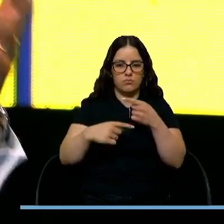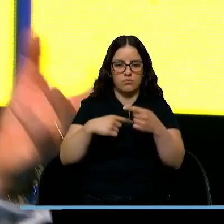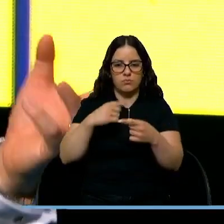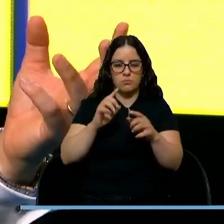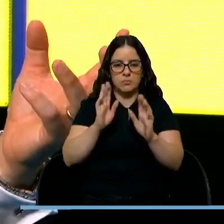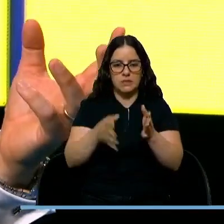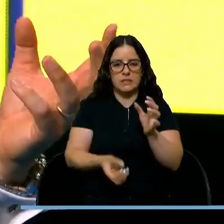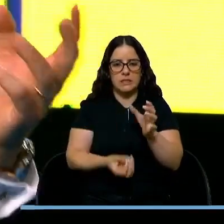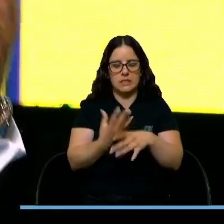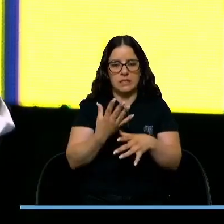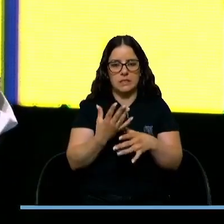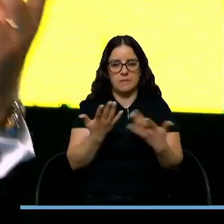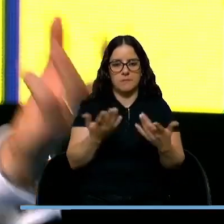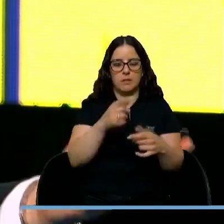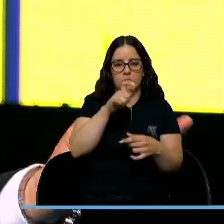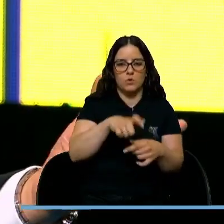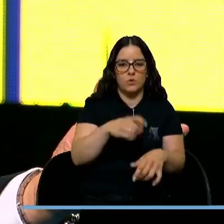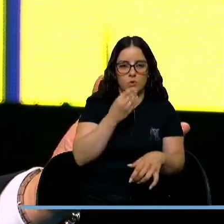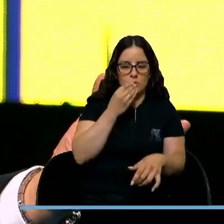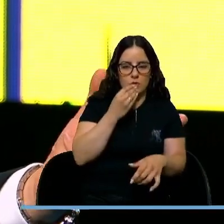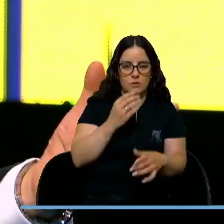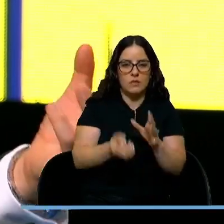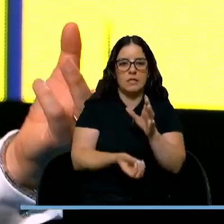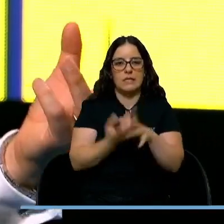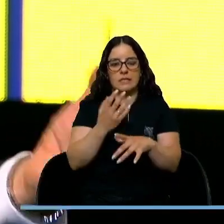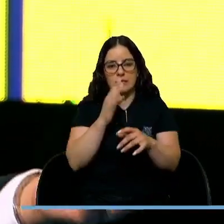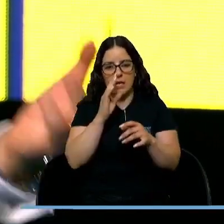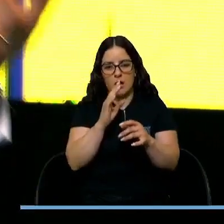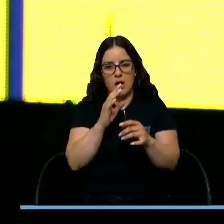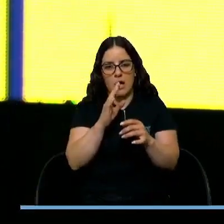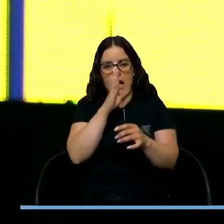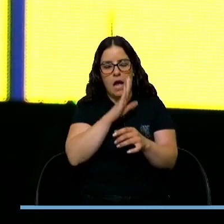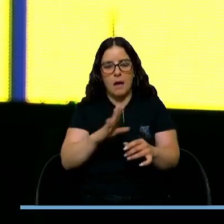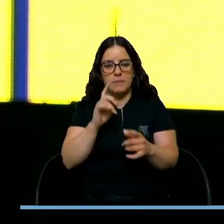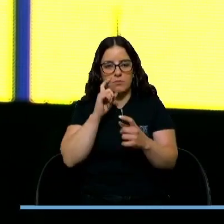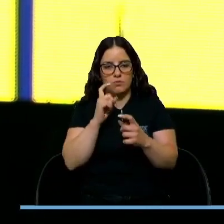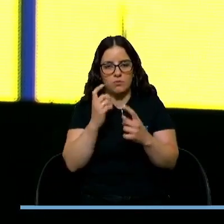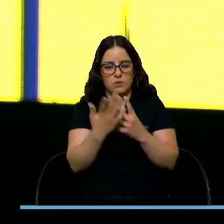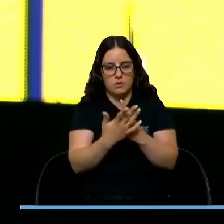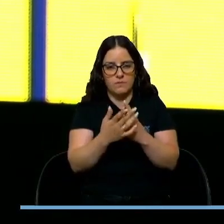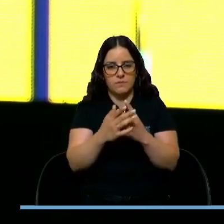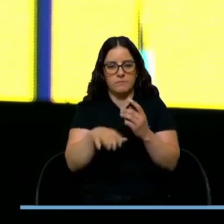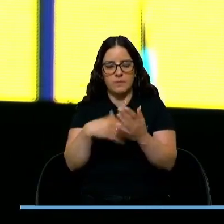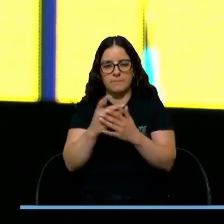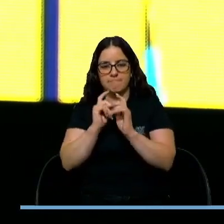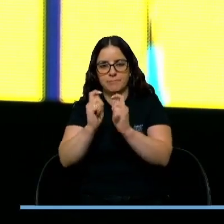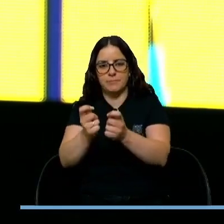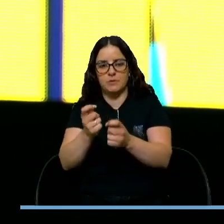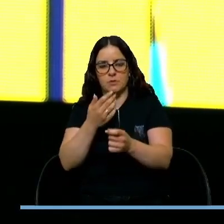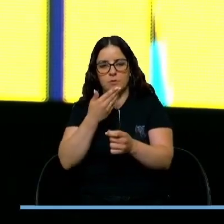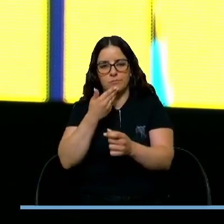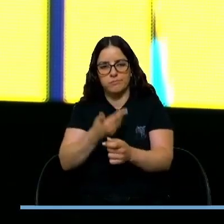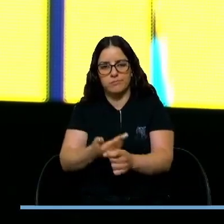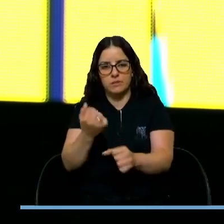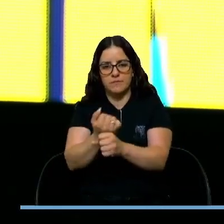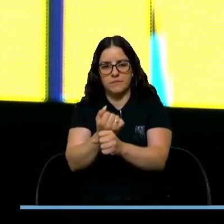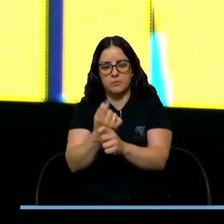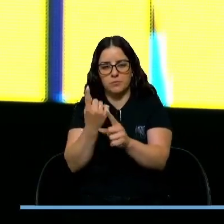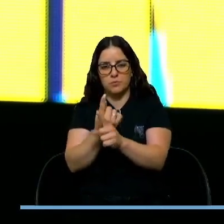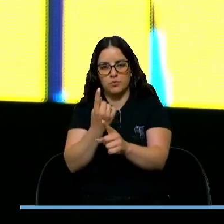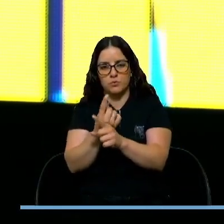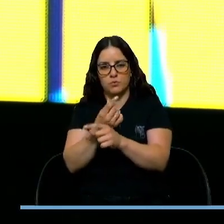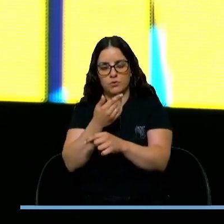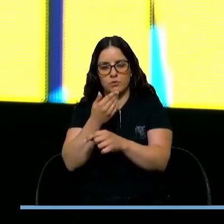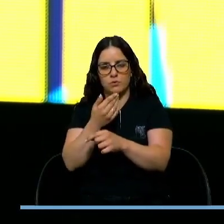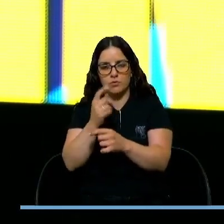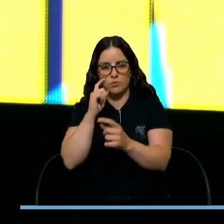we must start a virtuous cycle. It's the consumer with more sustainable habits that will give rise and